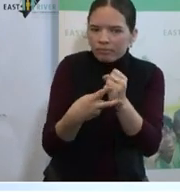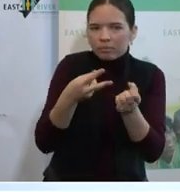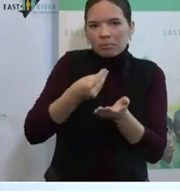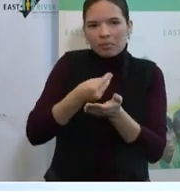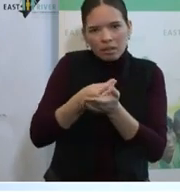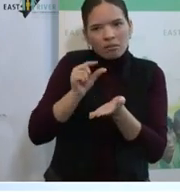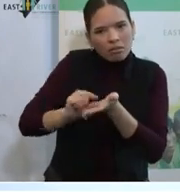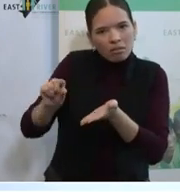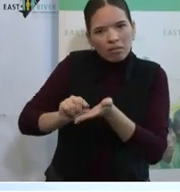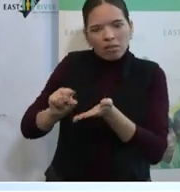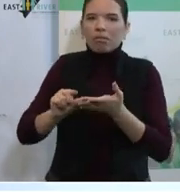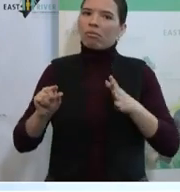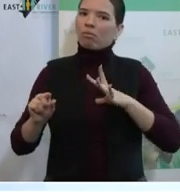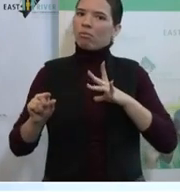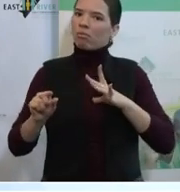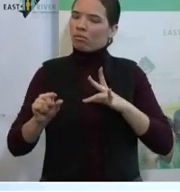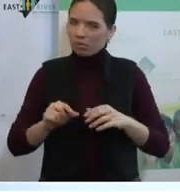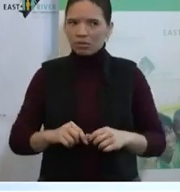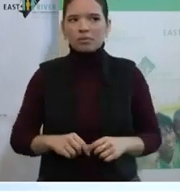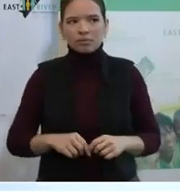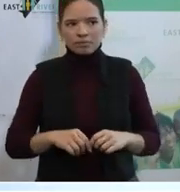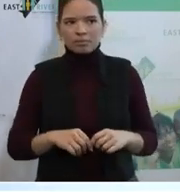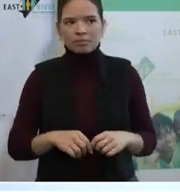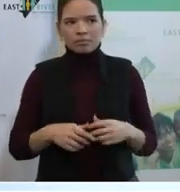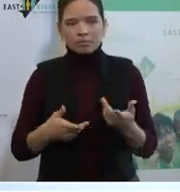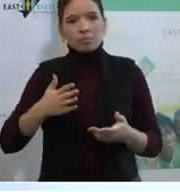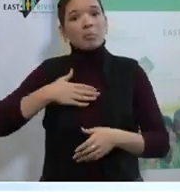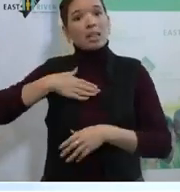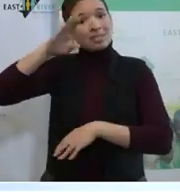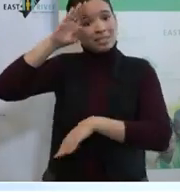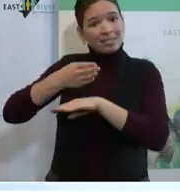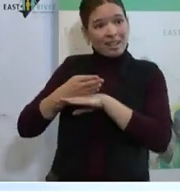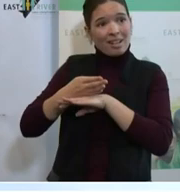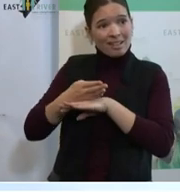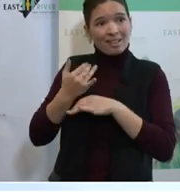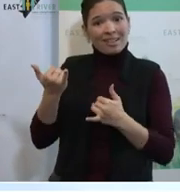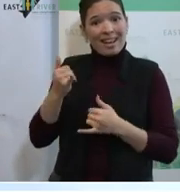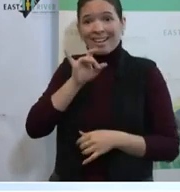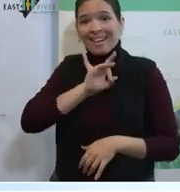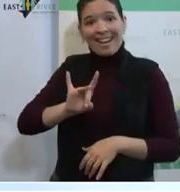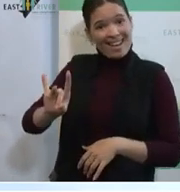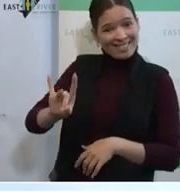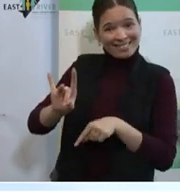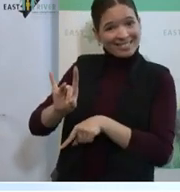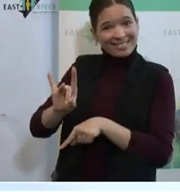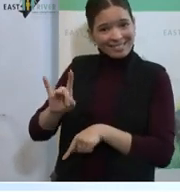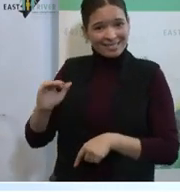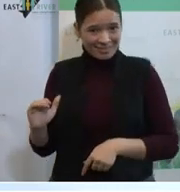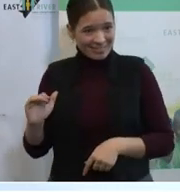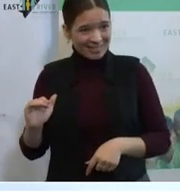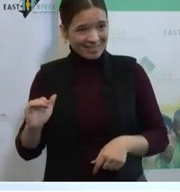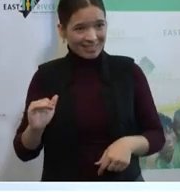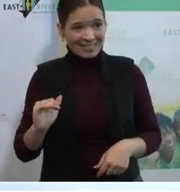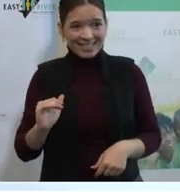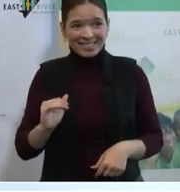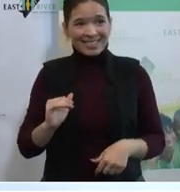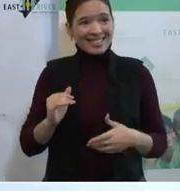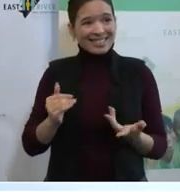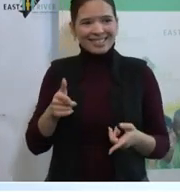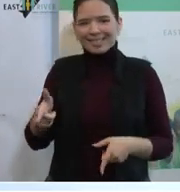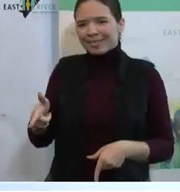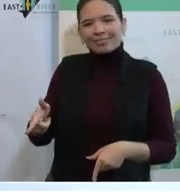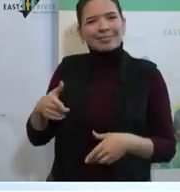I also, well, my son is 8 now, so you already know kids can be very,